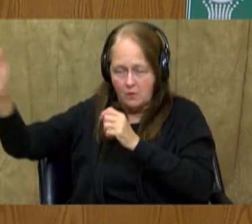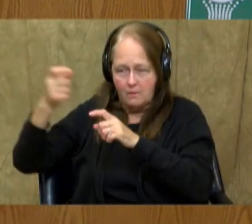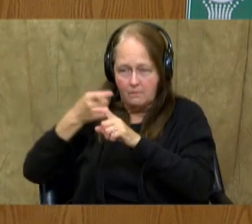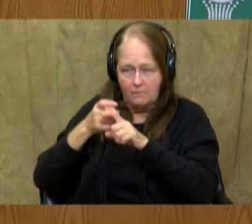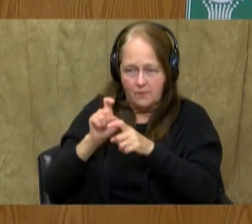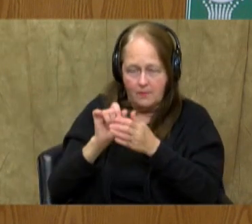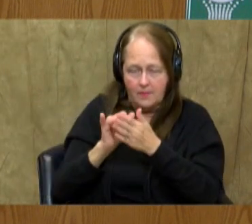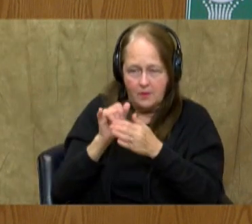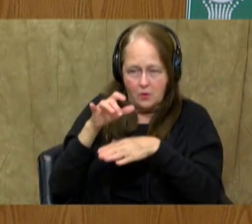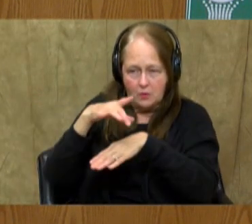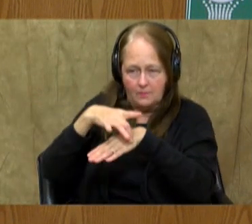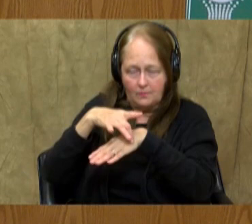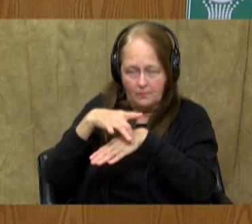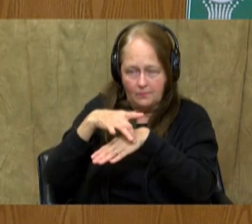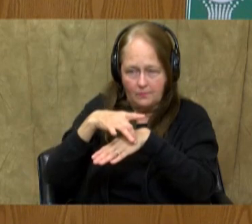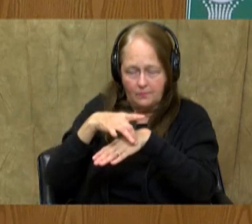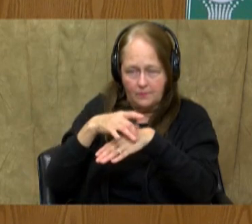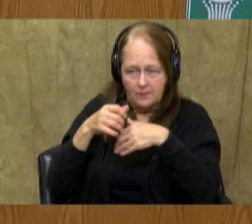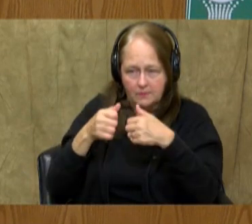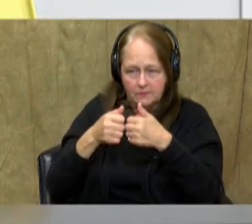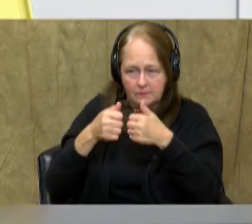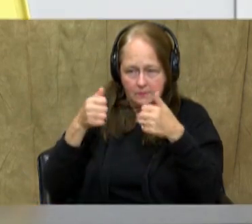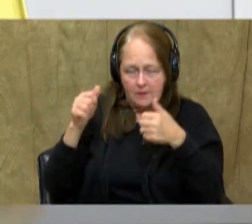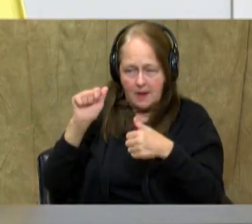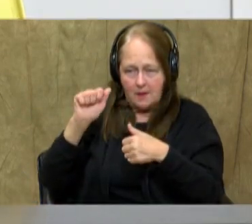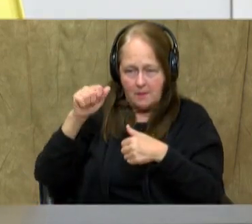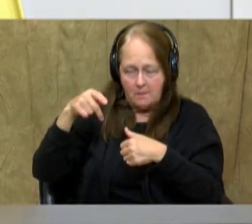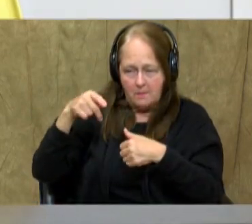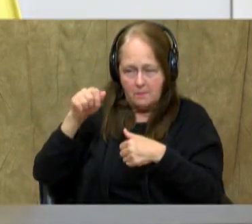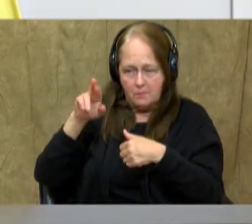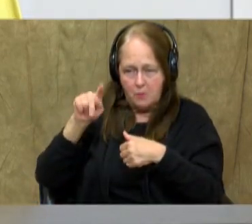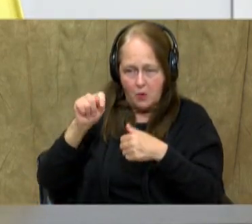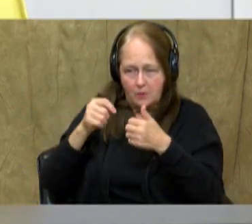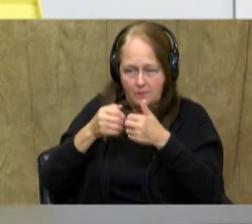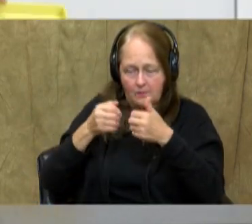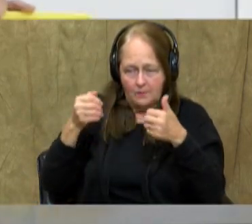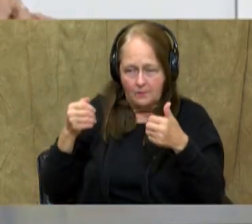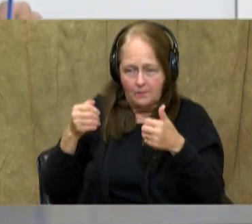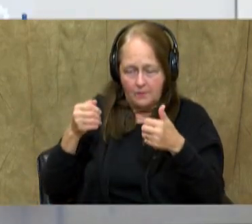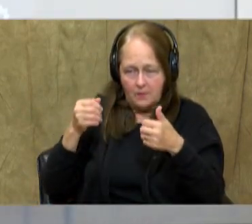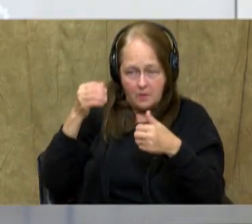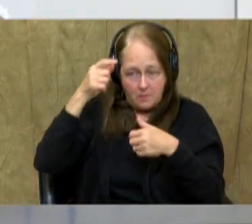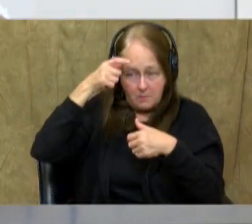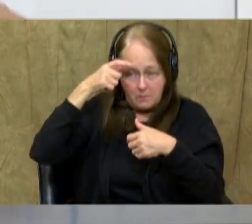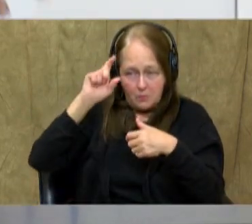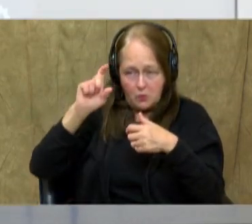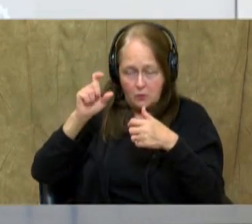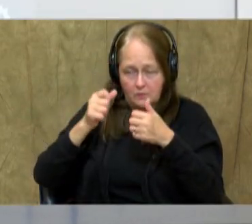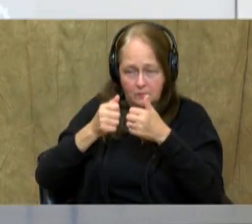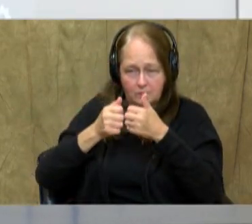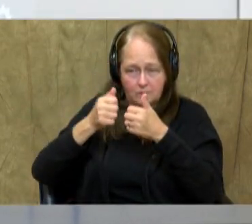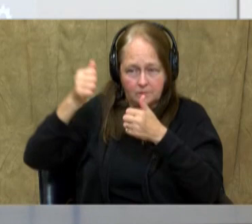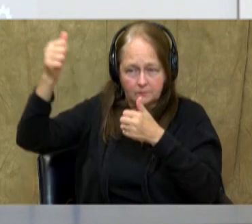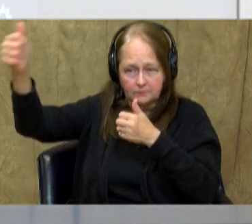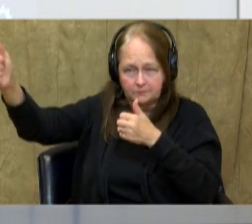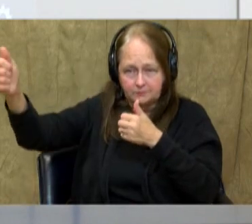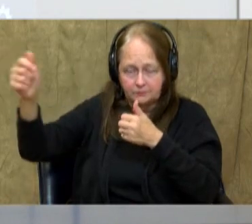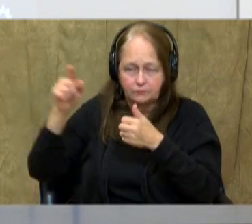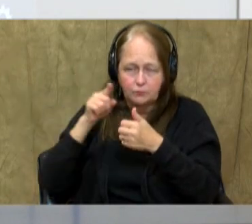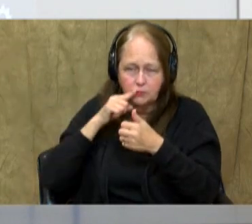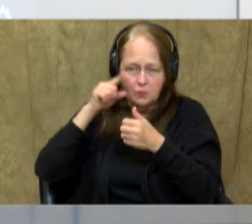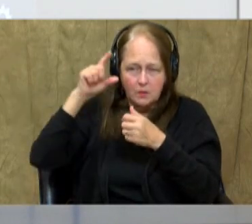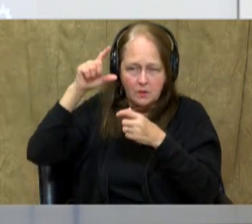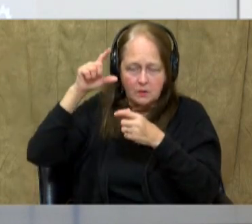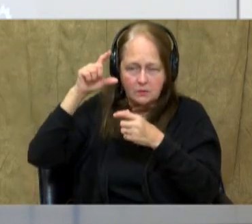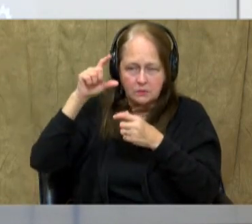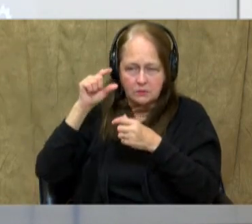Earth. Think of the word apart, apogee, apart. When the moon is further away, it's going to appear really